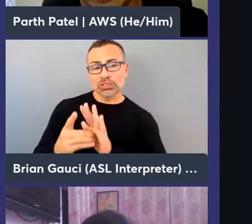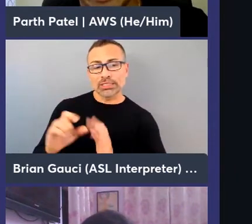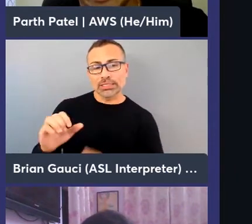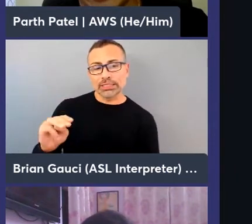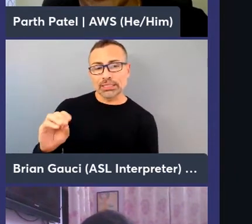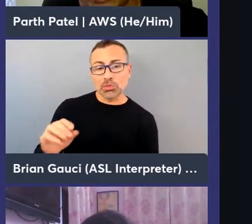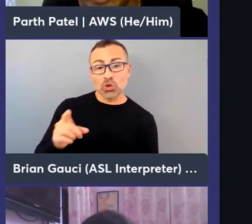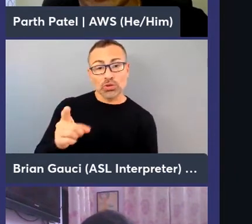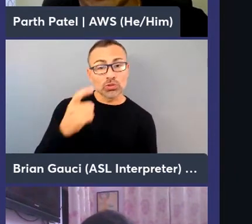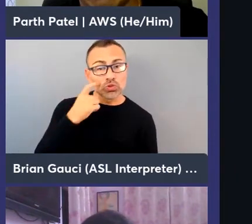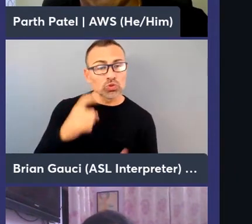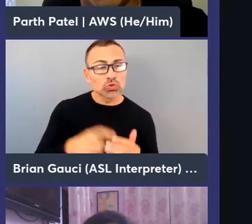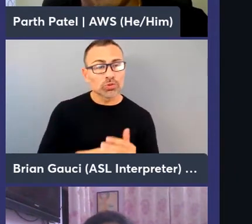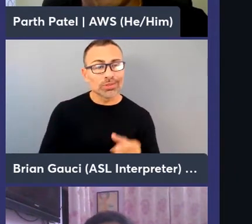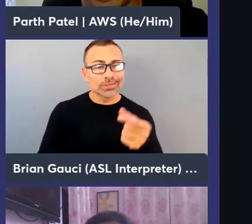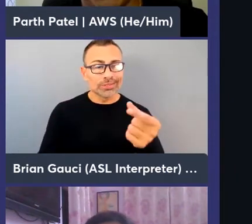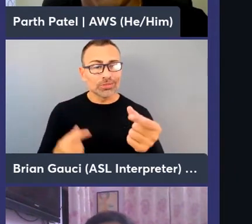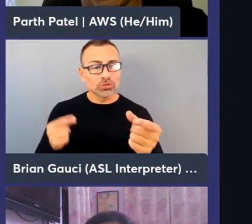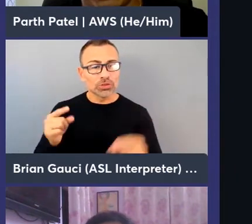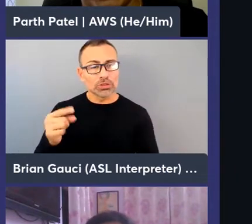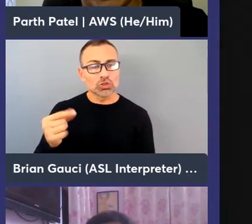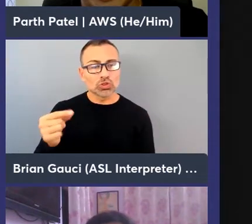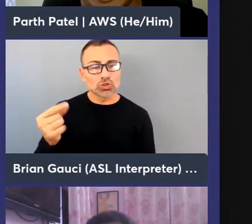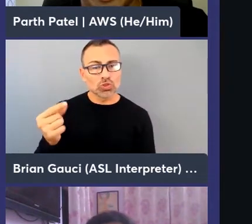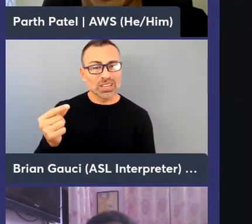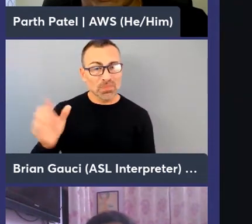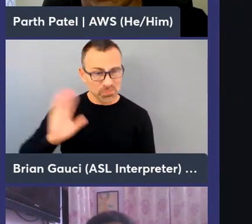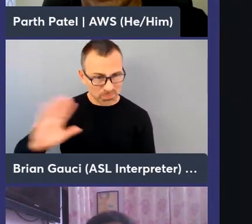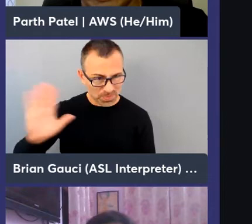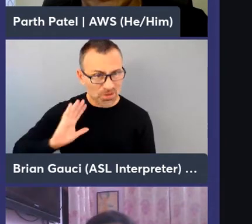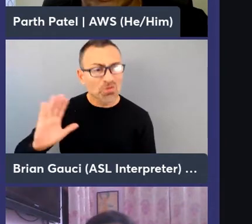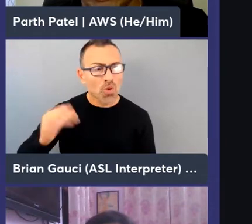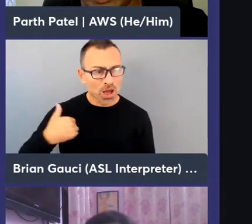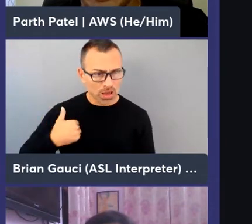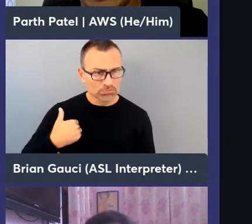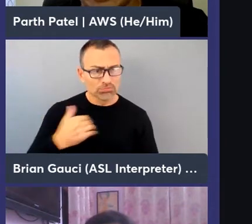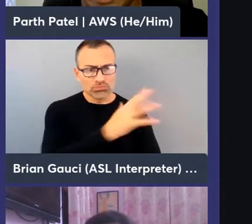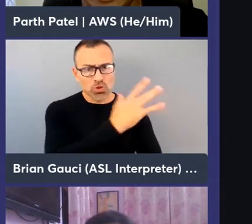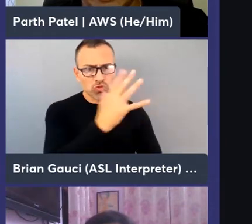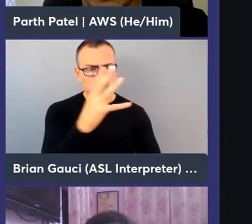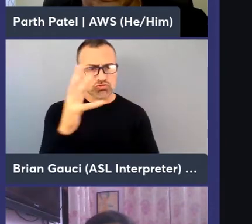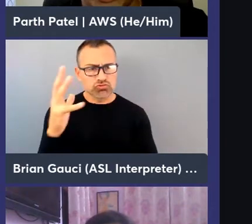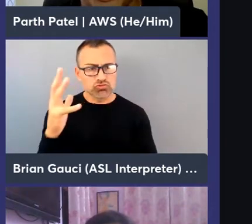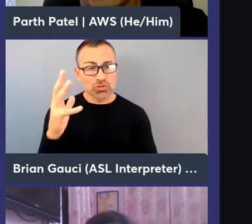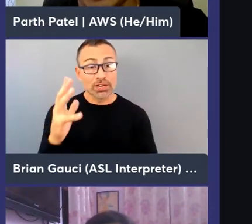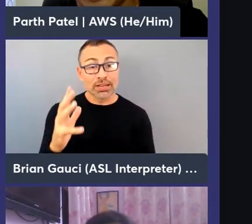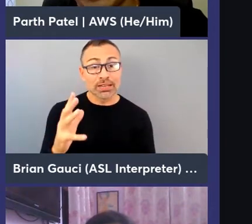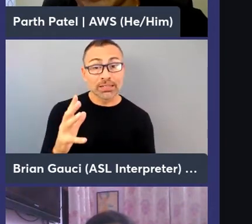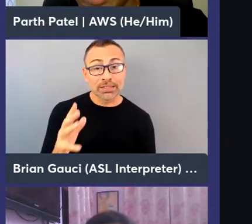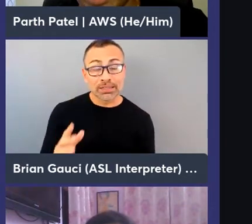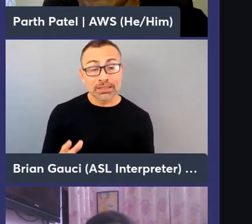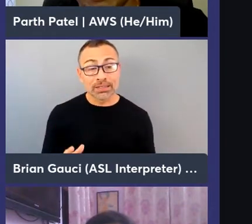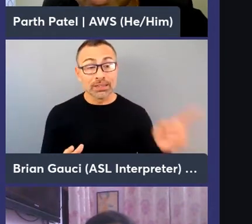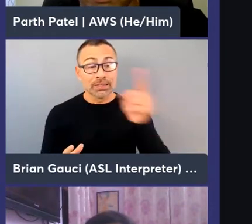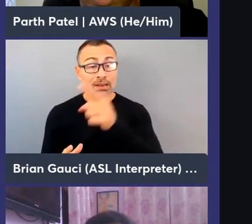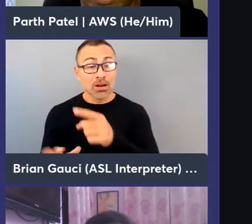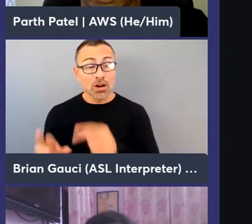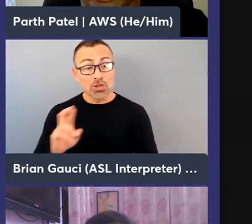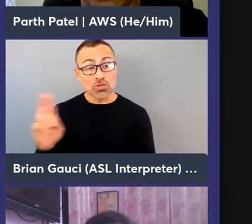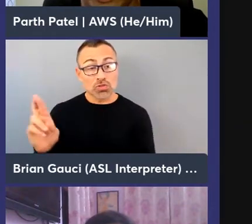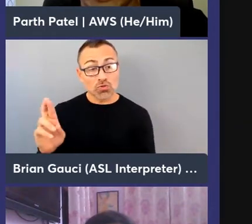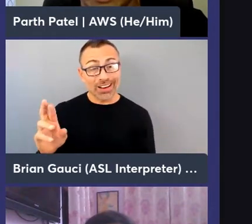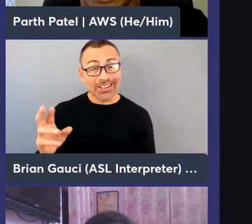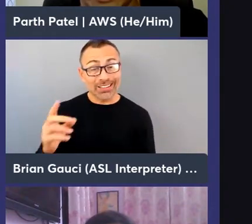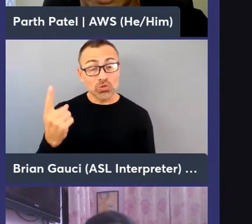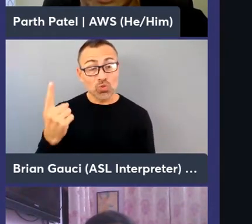green is where there were trees before, and all this on the right hand side, it is 1 year later after the